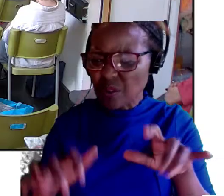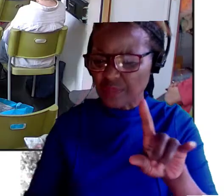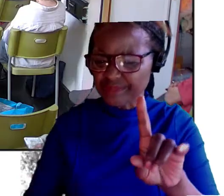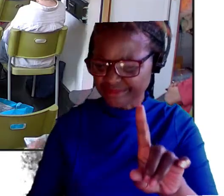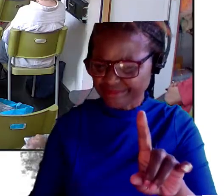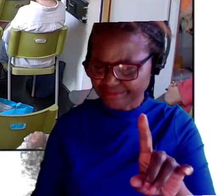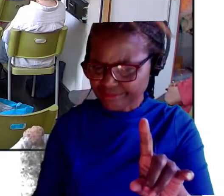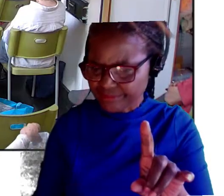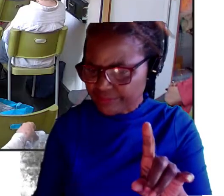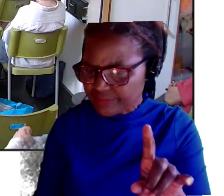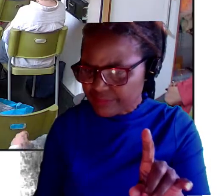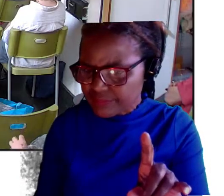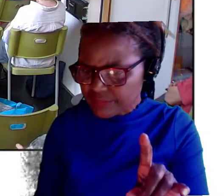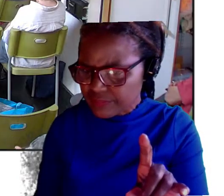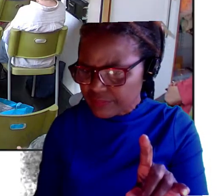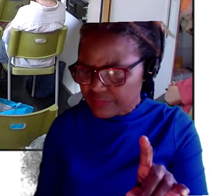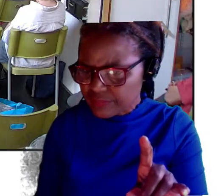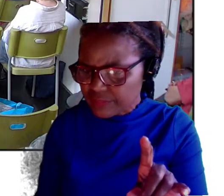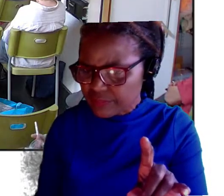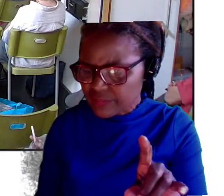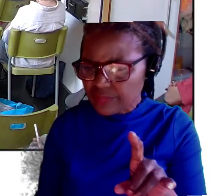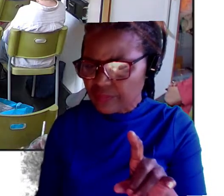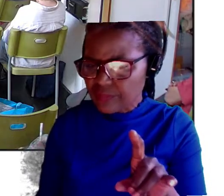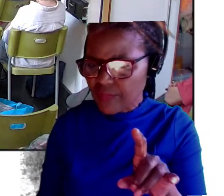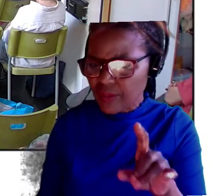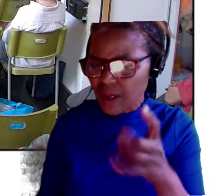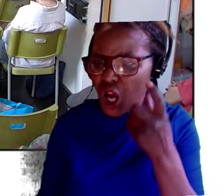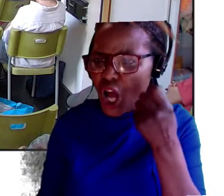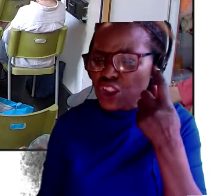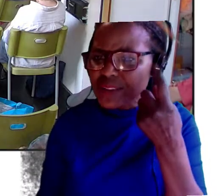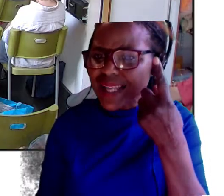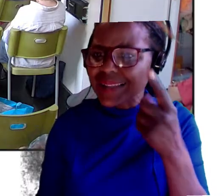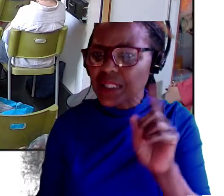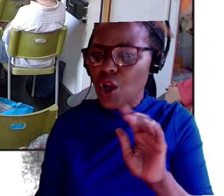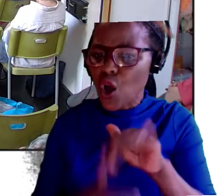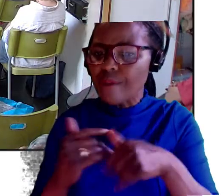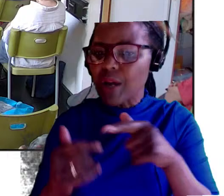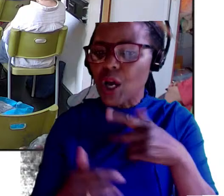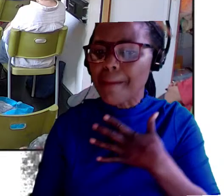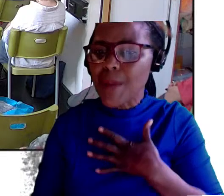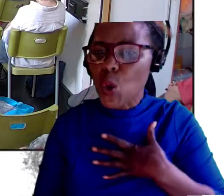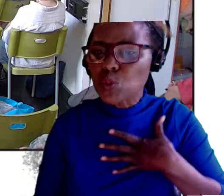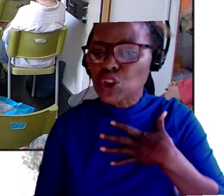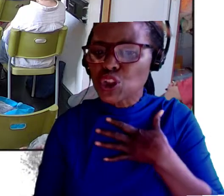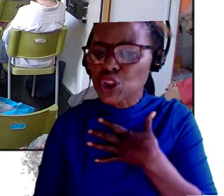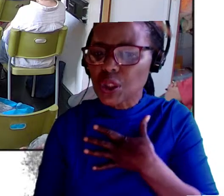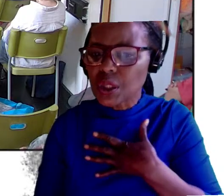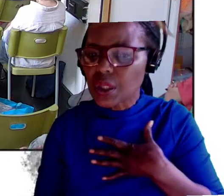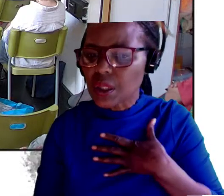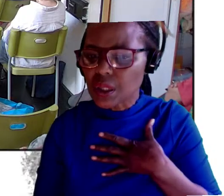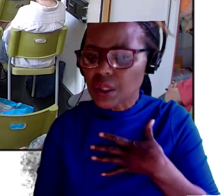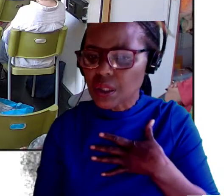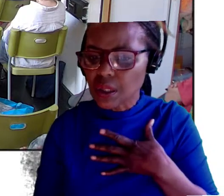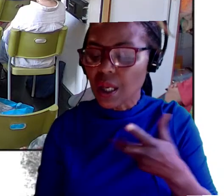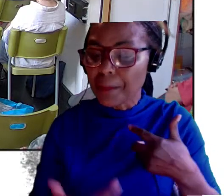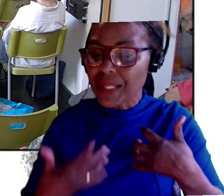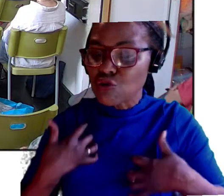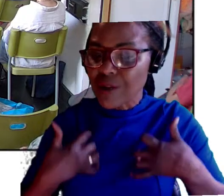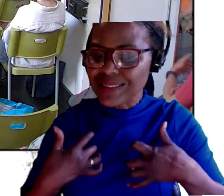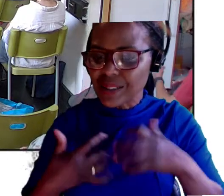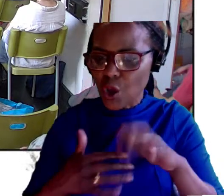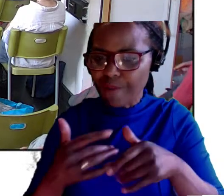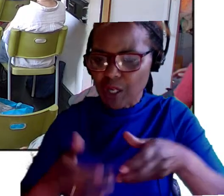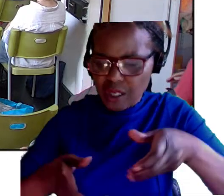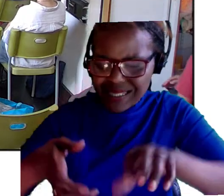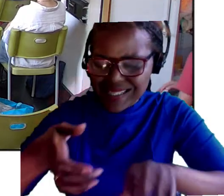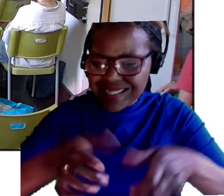can understand emotionally. Yeah. And it makes a lot of sense when I watch some science fiction that has so much exposition.